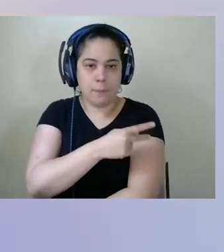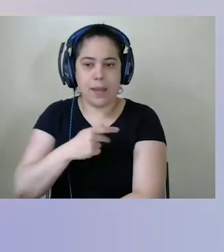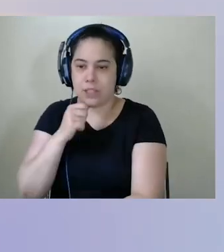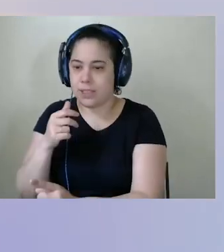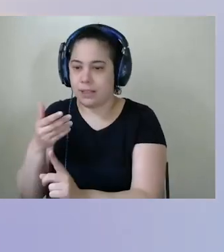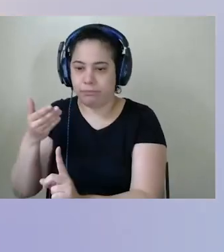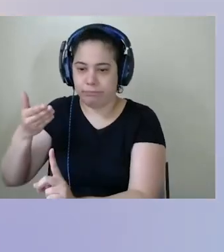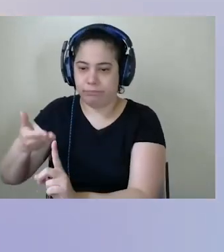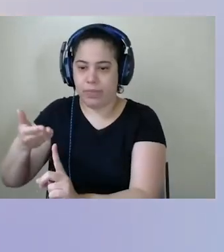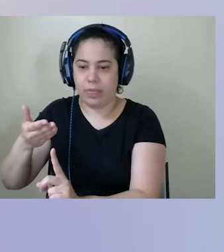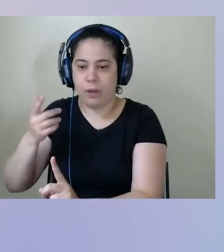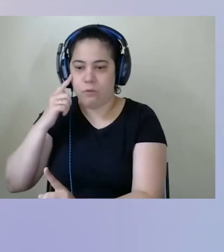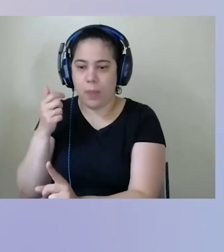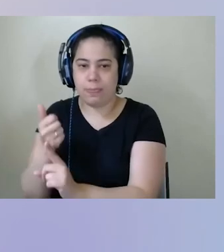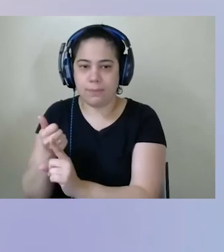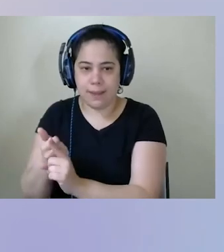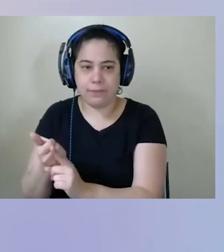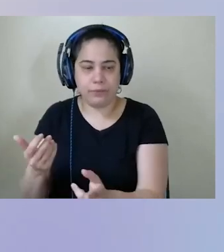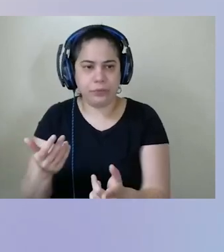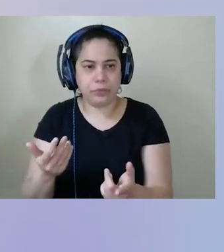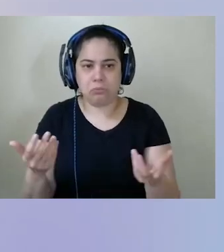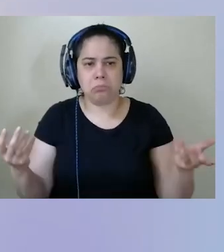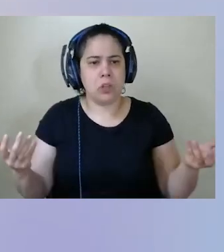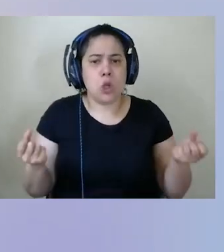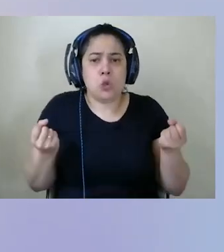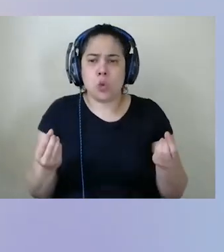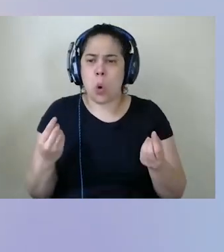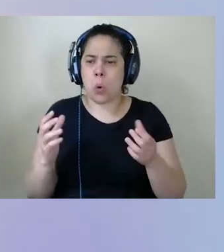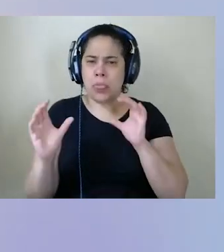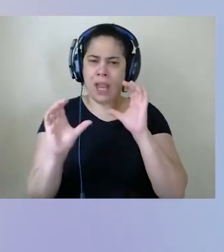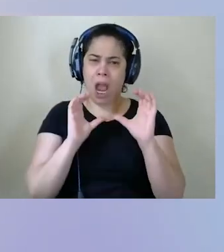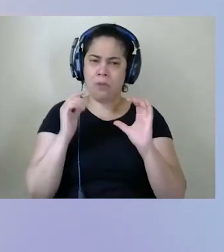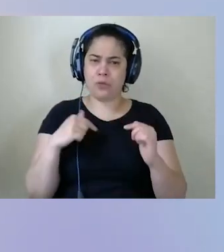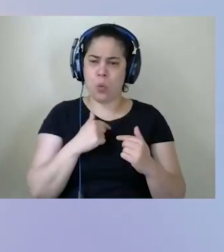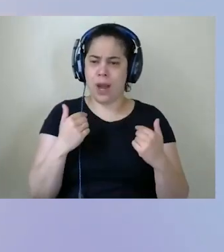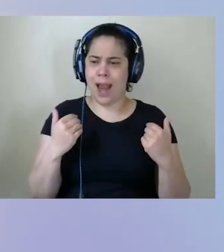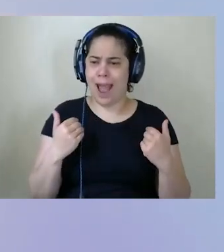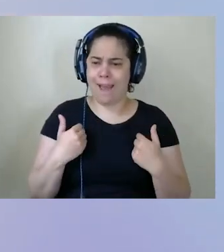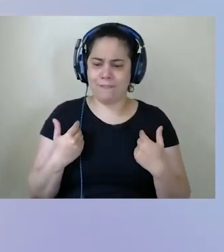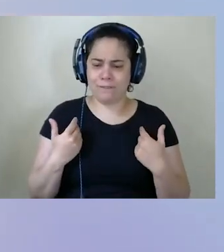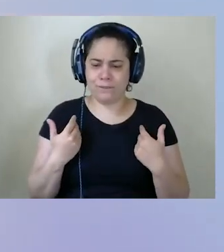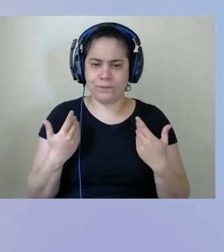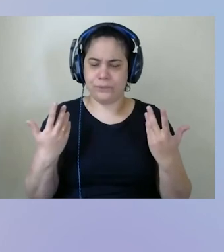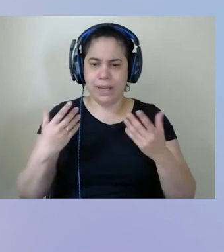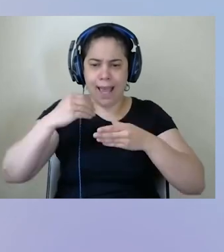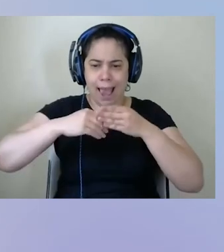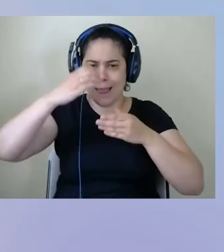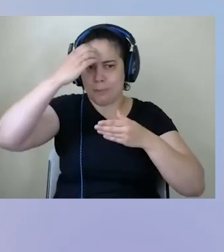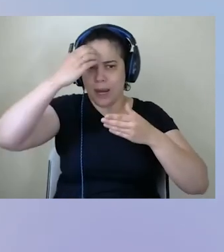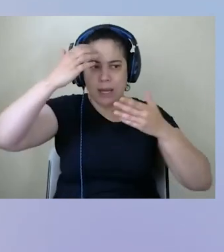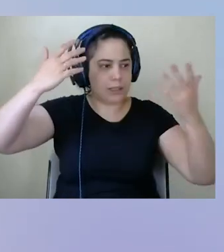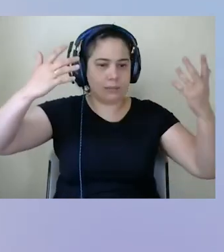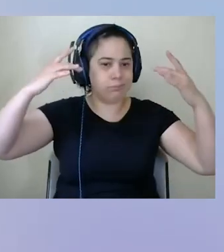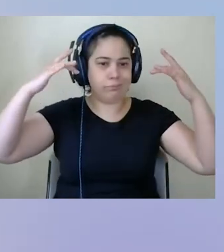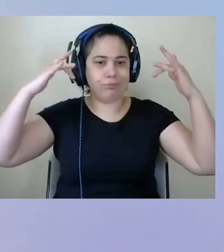herself. What's the conversation we're having here? And who's having it? Yeah, it's really